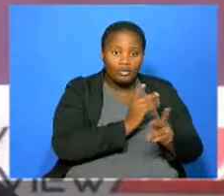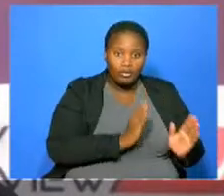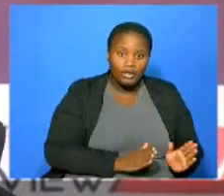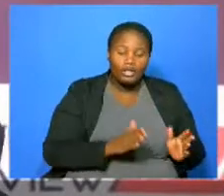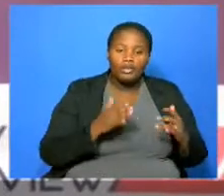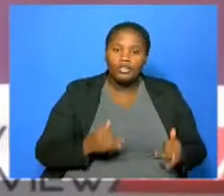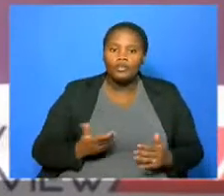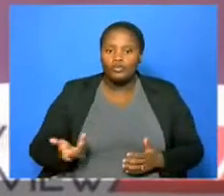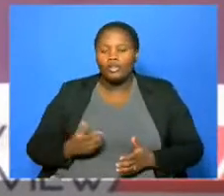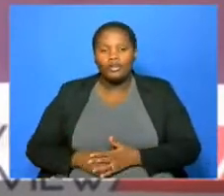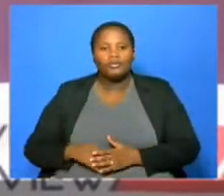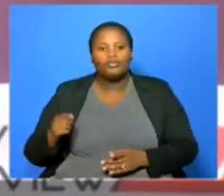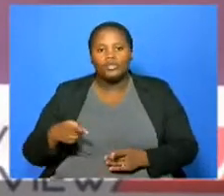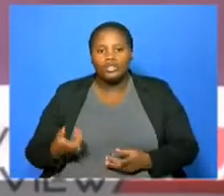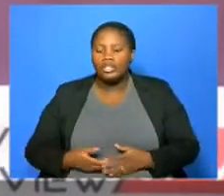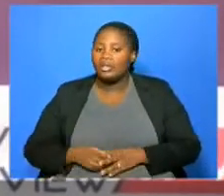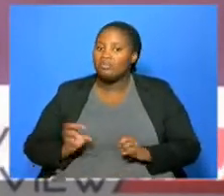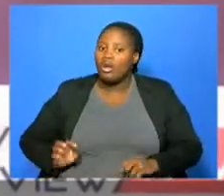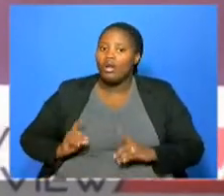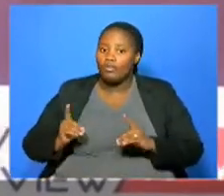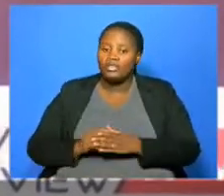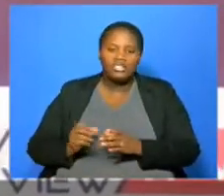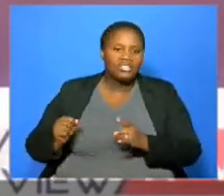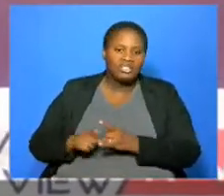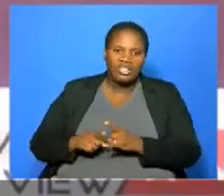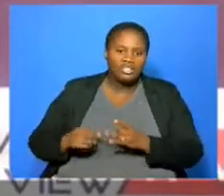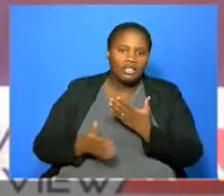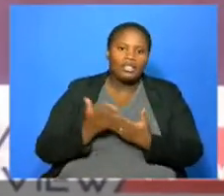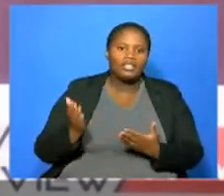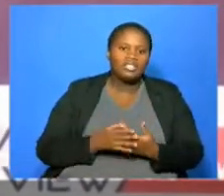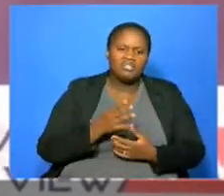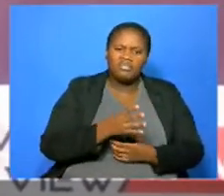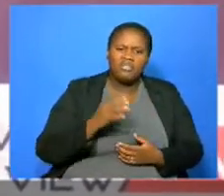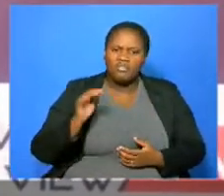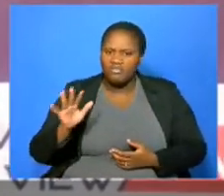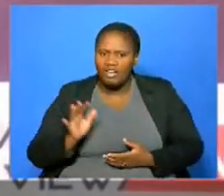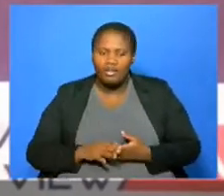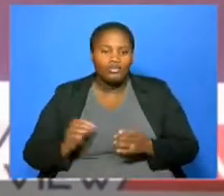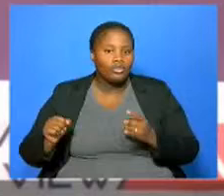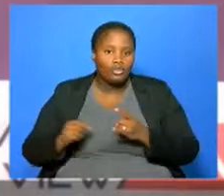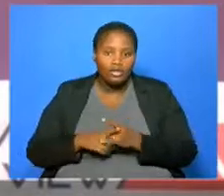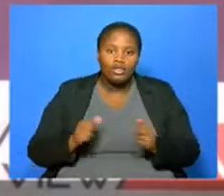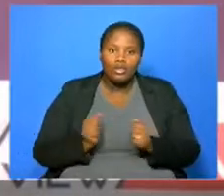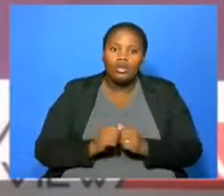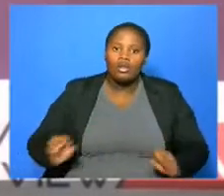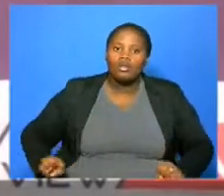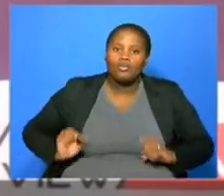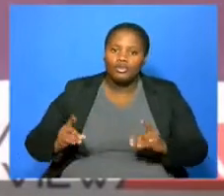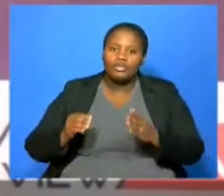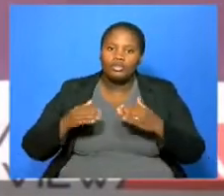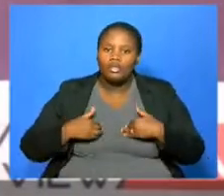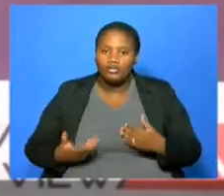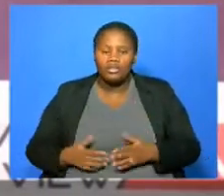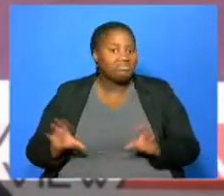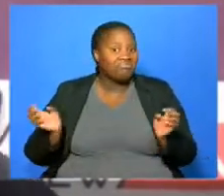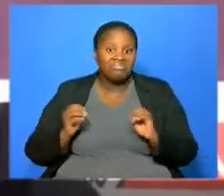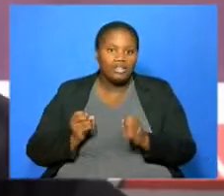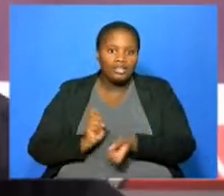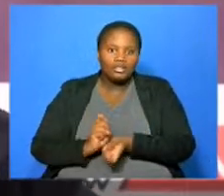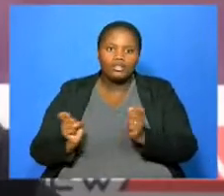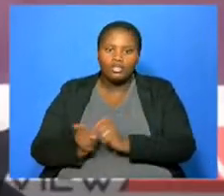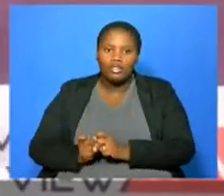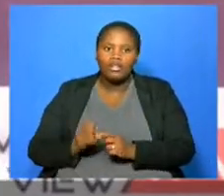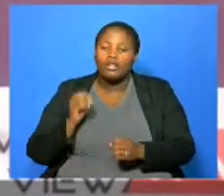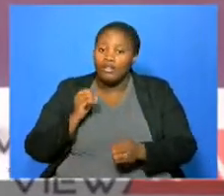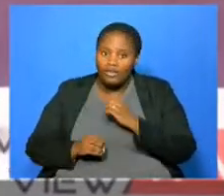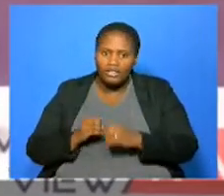the opponent, this is a game where we would have scored easily, won it by 4 goals, 5 goals, easily. With the chances that we had, we can't convert. We work